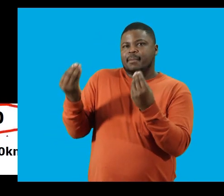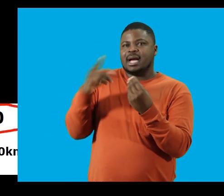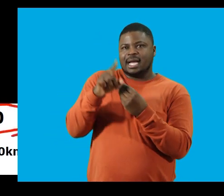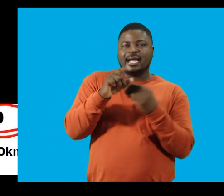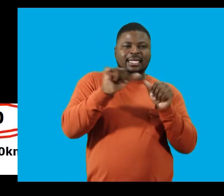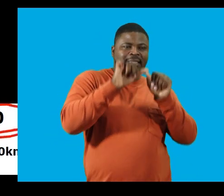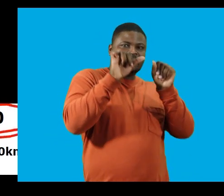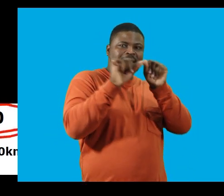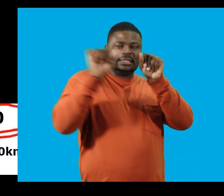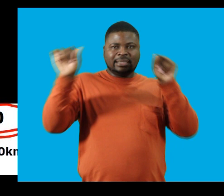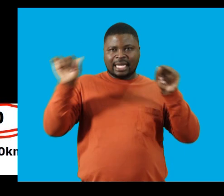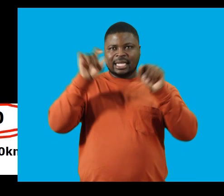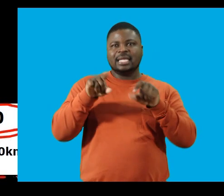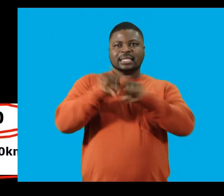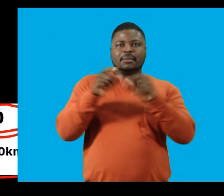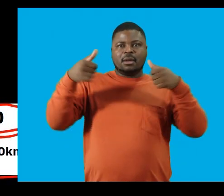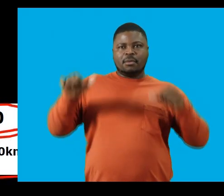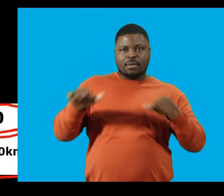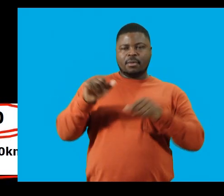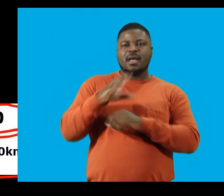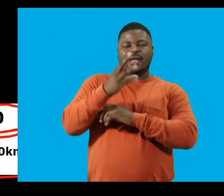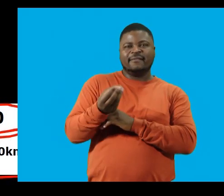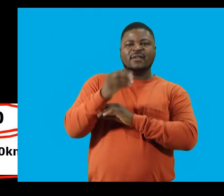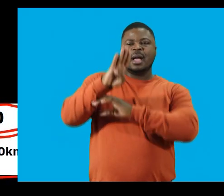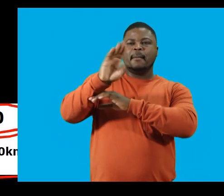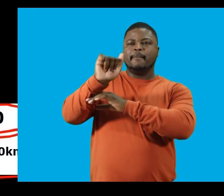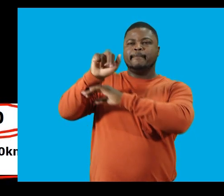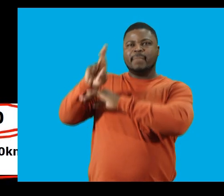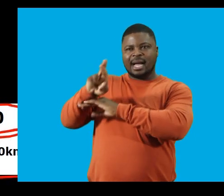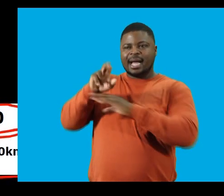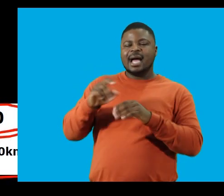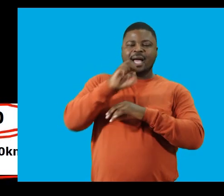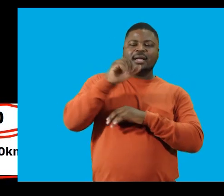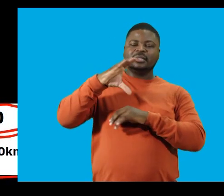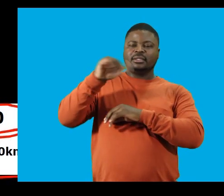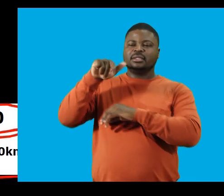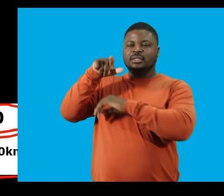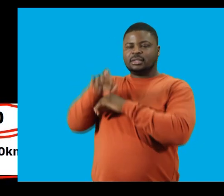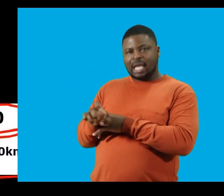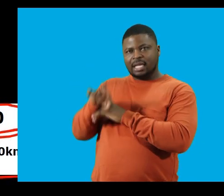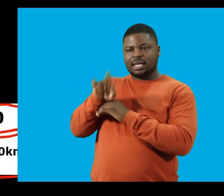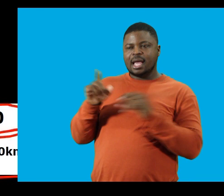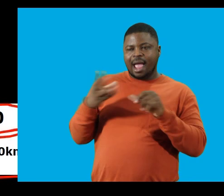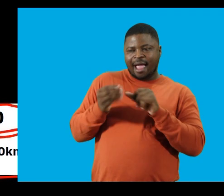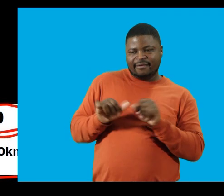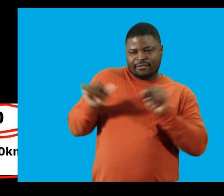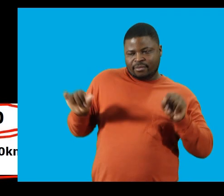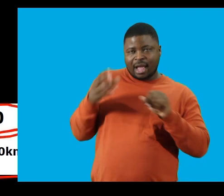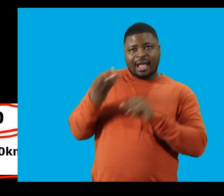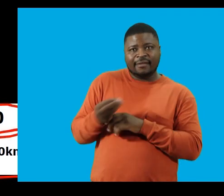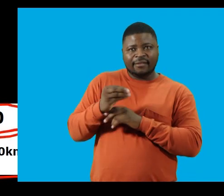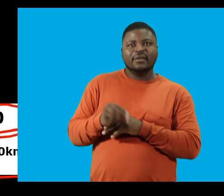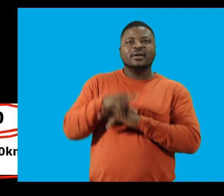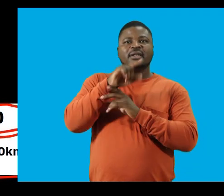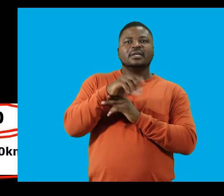scale and a bar scale. Now, according to this number scale,